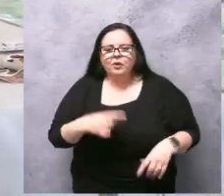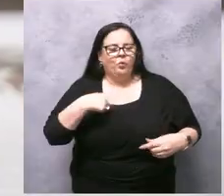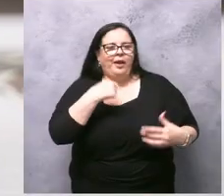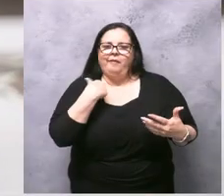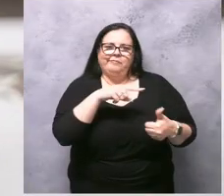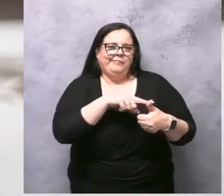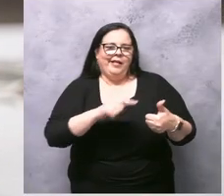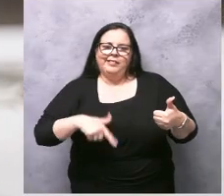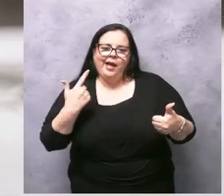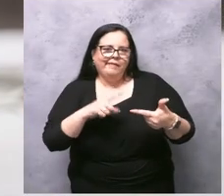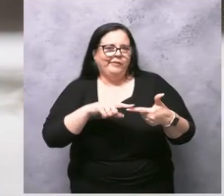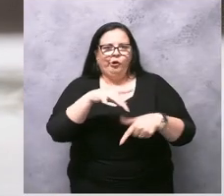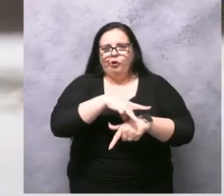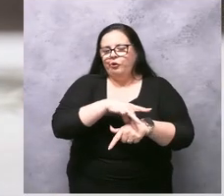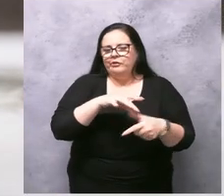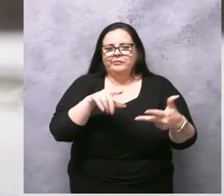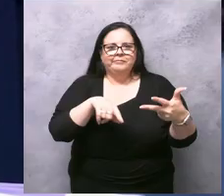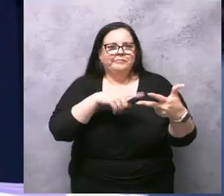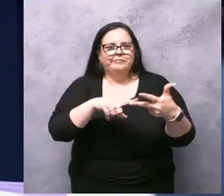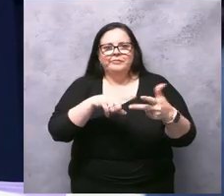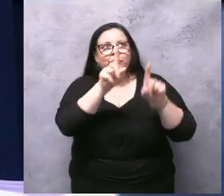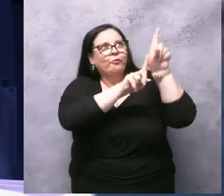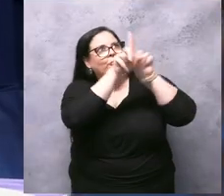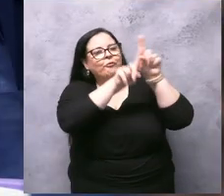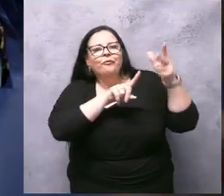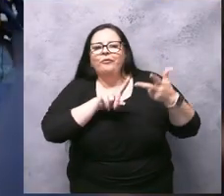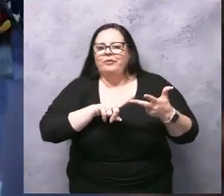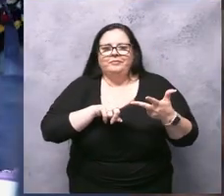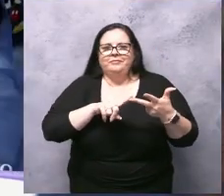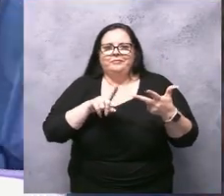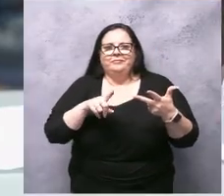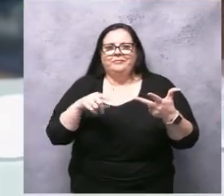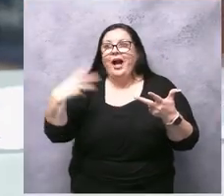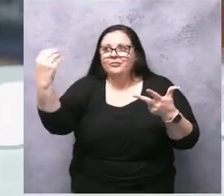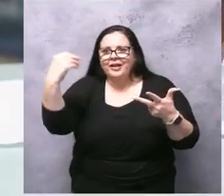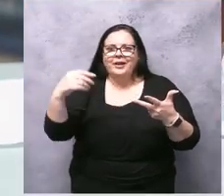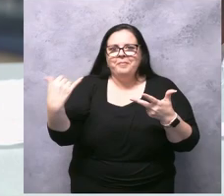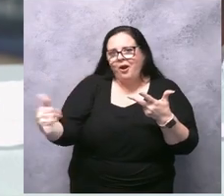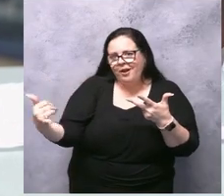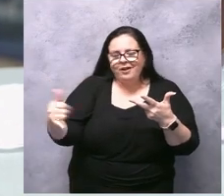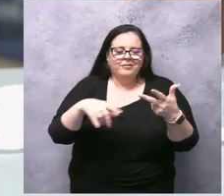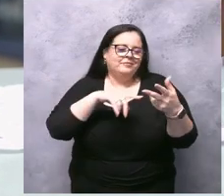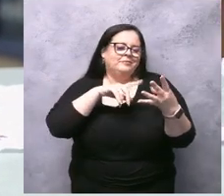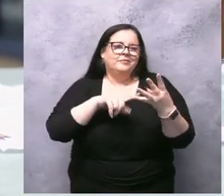life science to earth science, astronomy. We'll have a star party outside. We've got solar